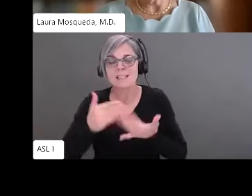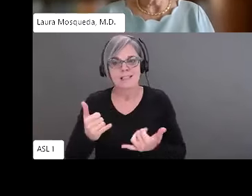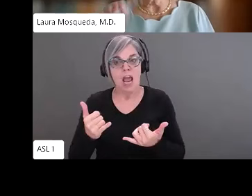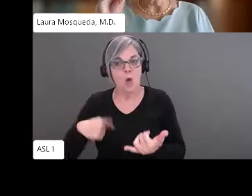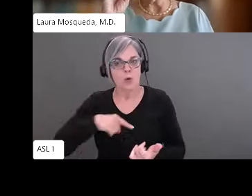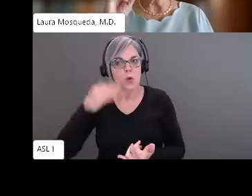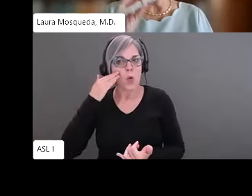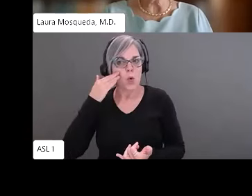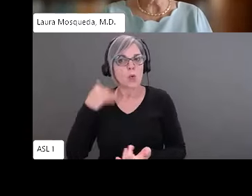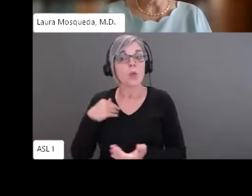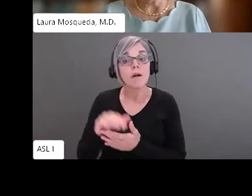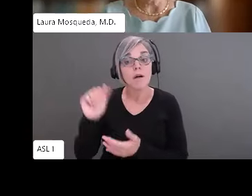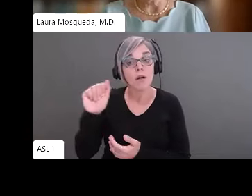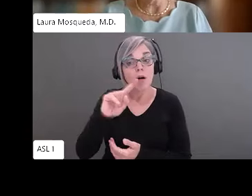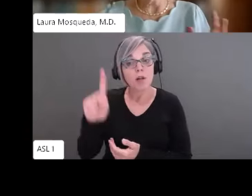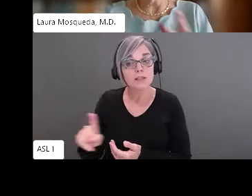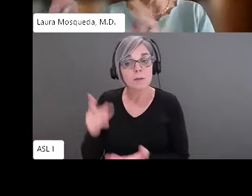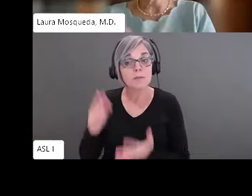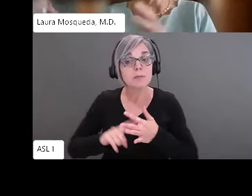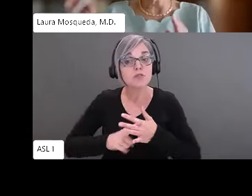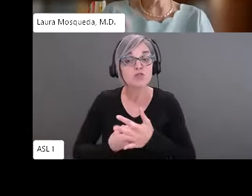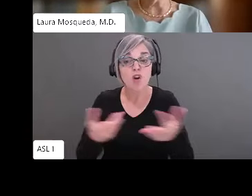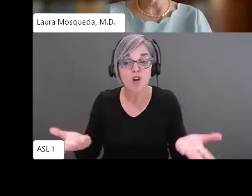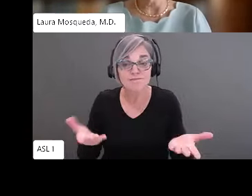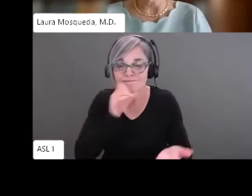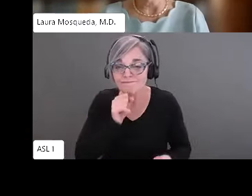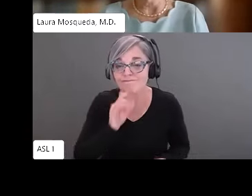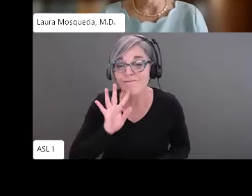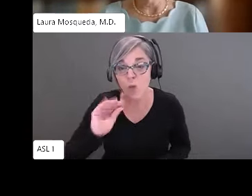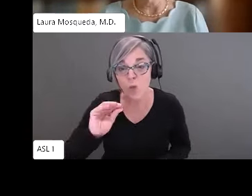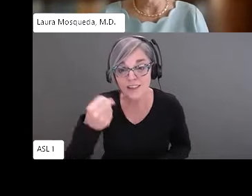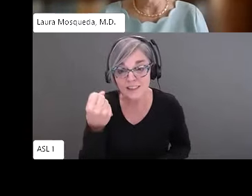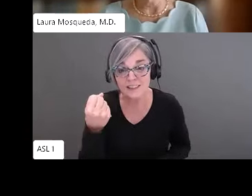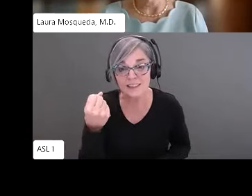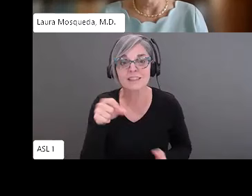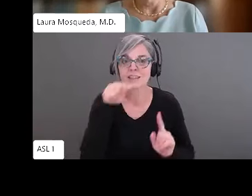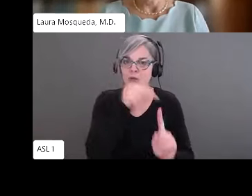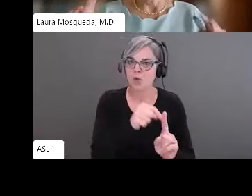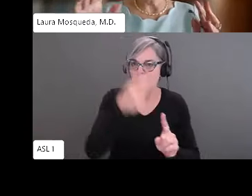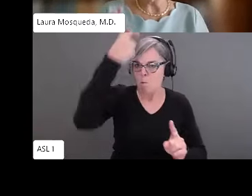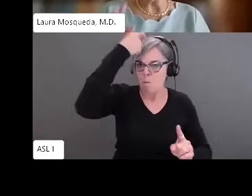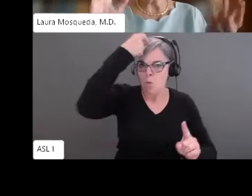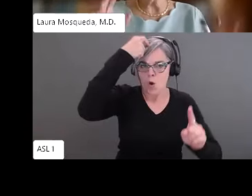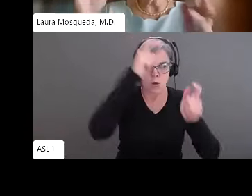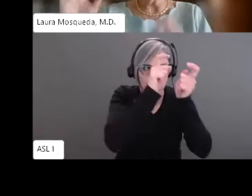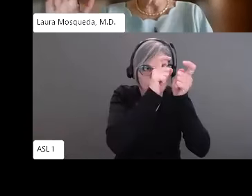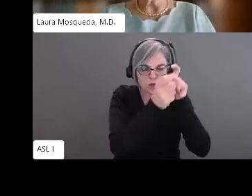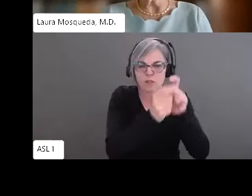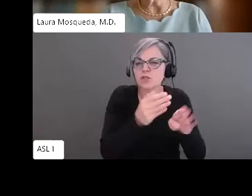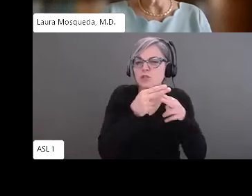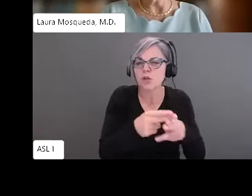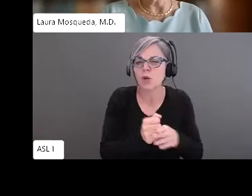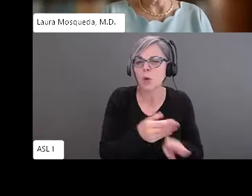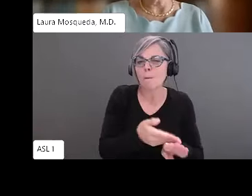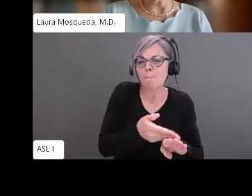And we can find brain changes that we sometimes call preclinical Alzheimer's disease. And gradually, these